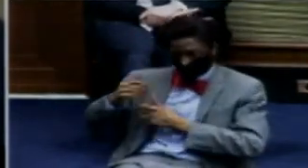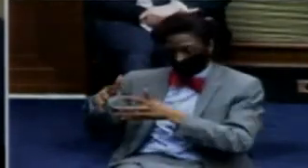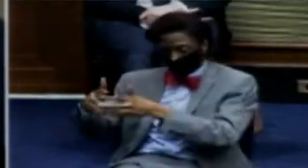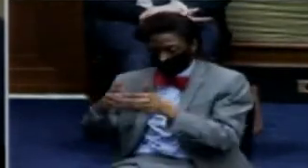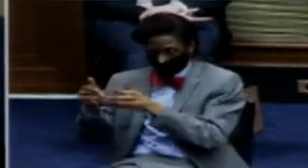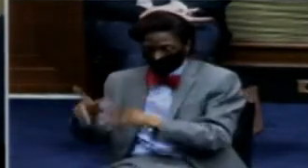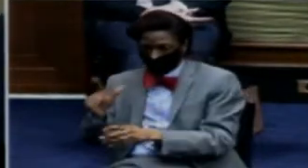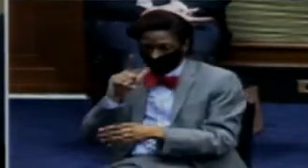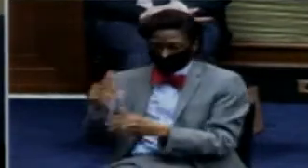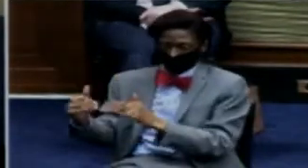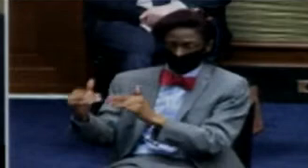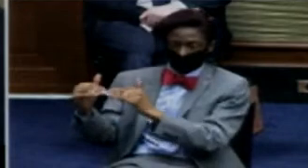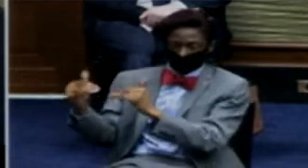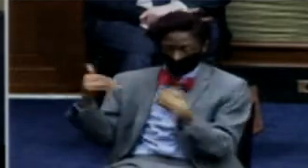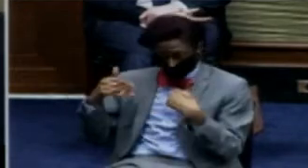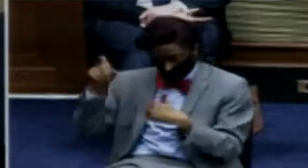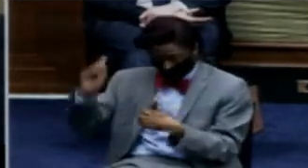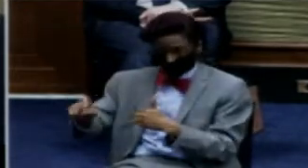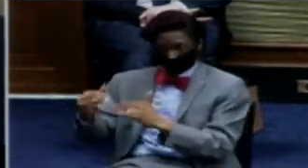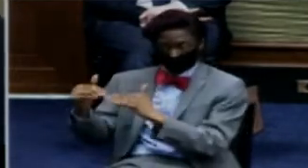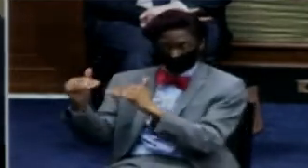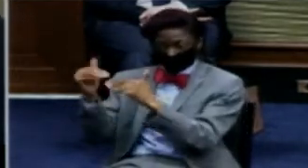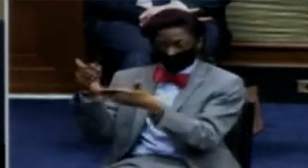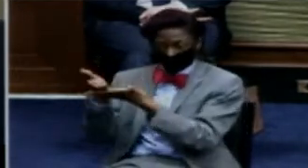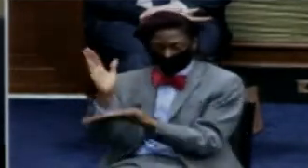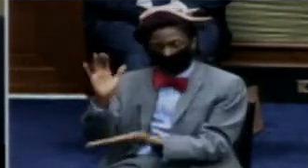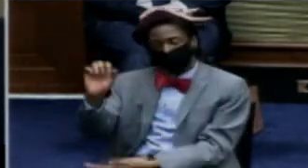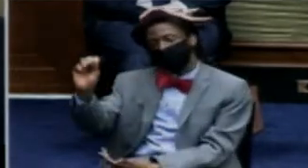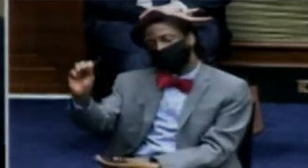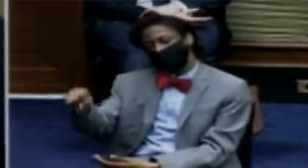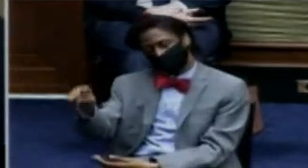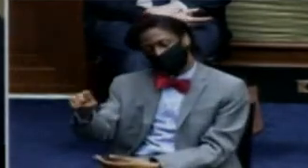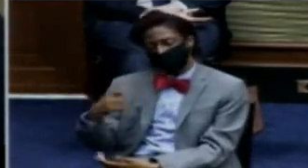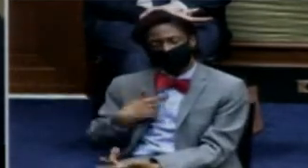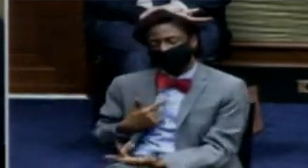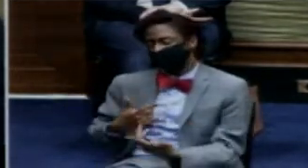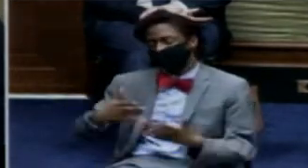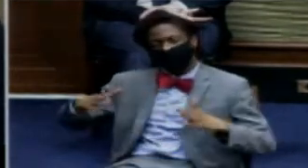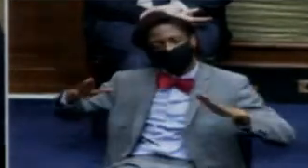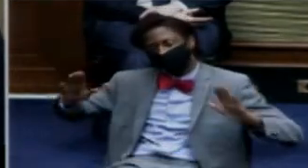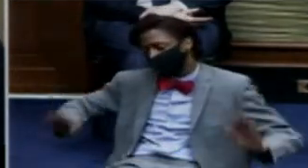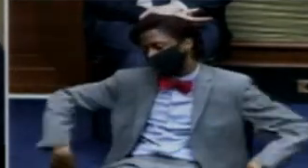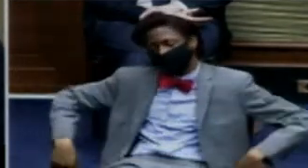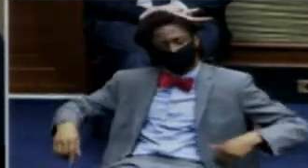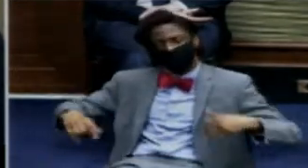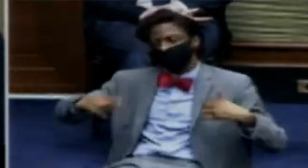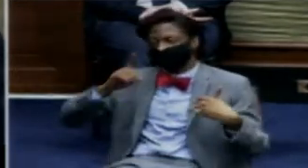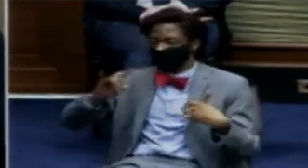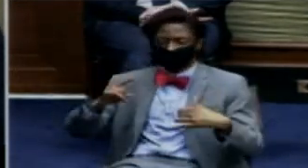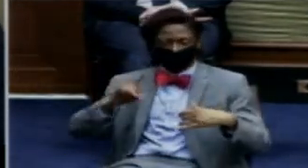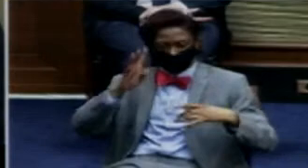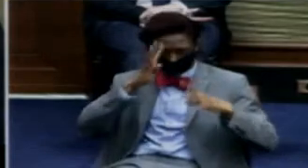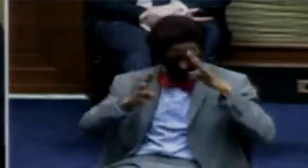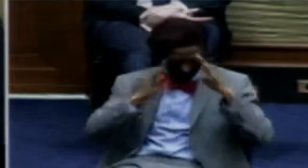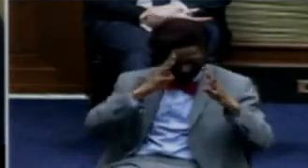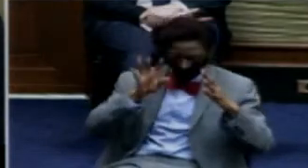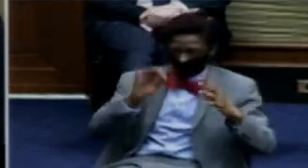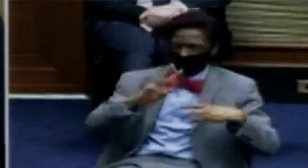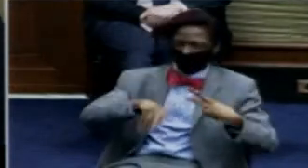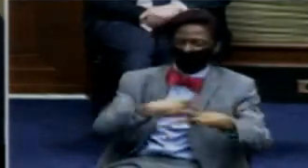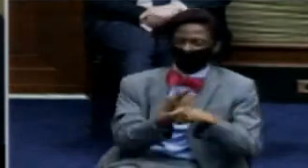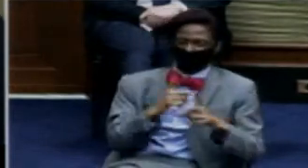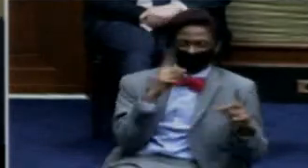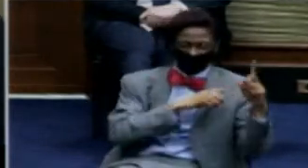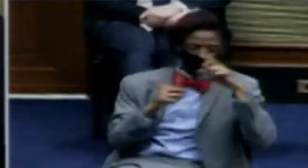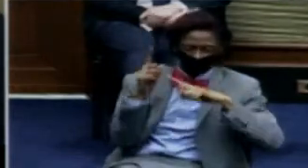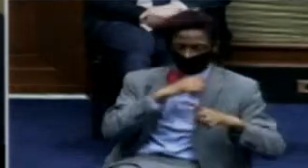equal rights? And of course they are. It's way too late in the day to be manufacturing these kinds of phony arguments to